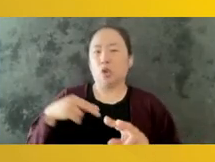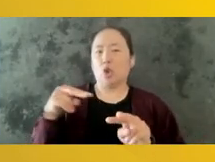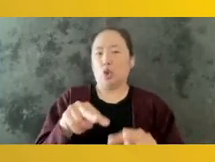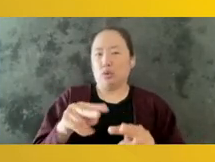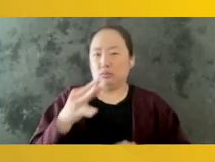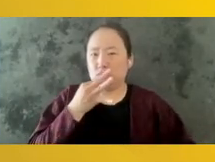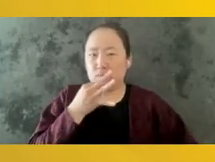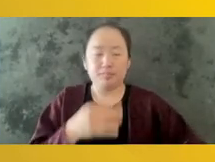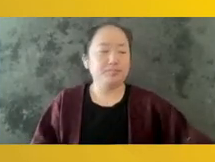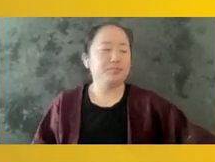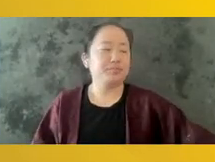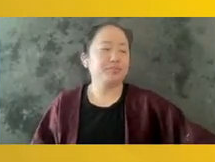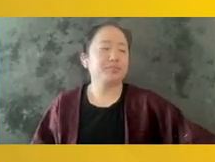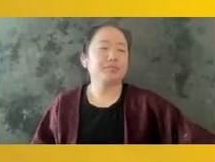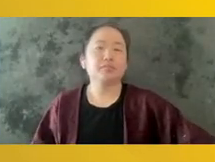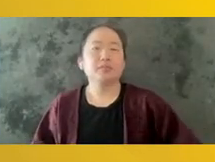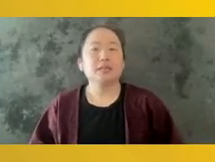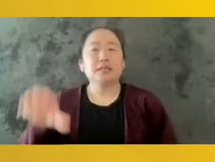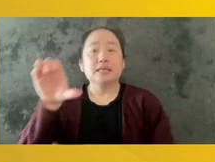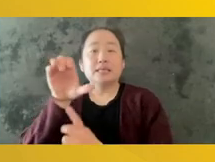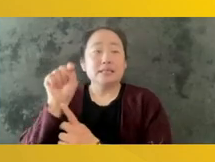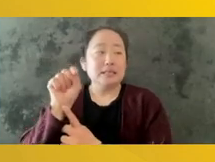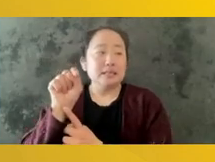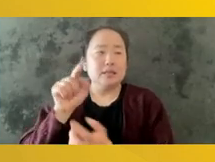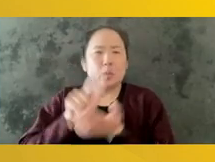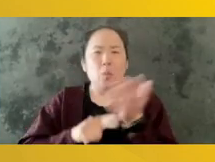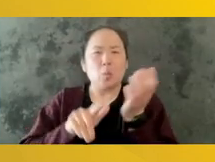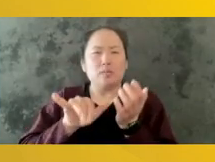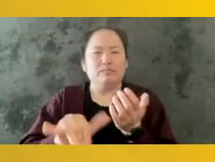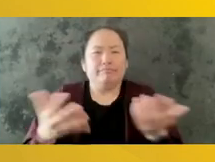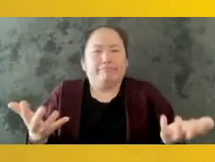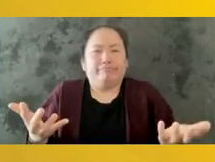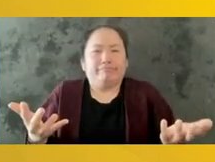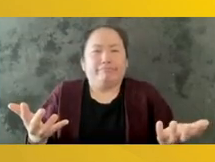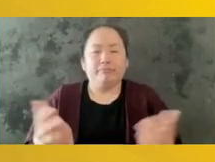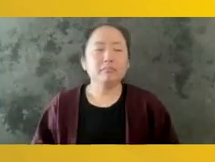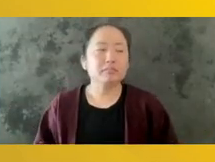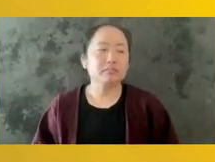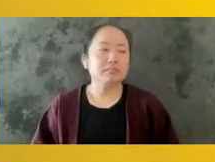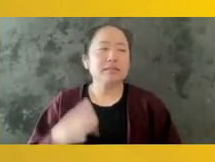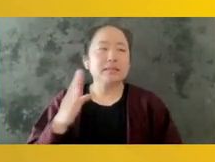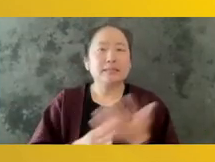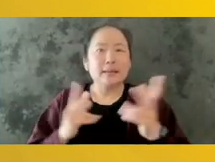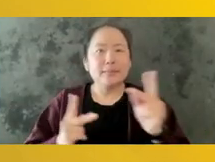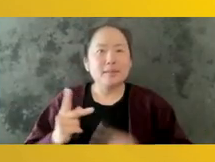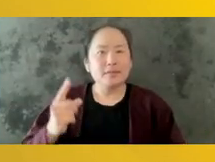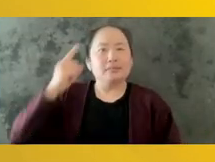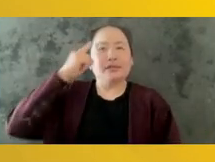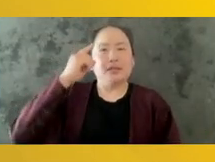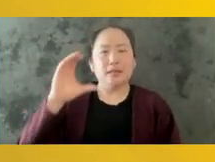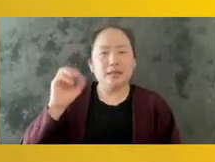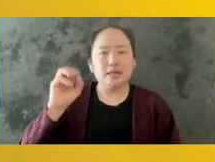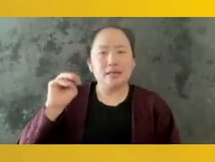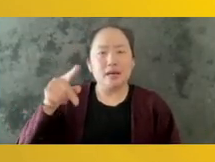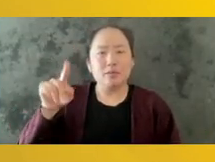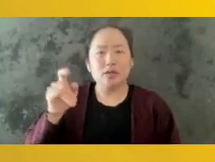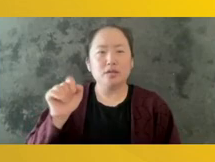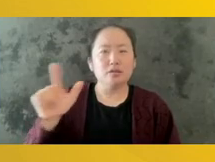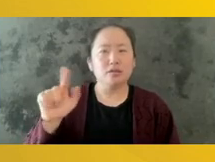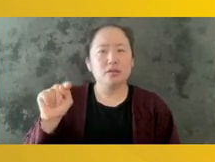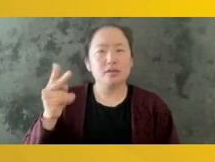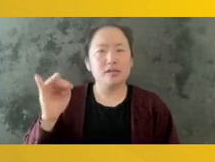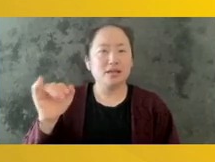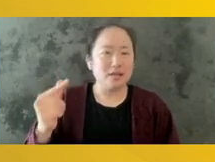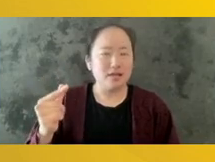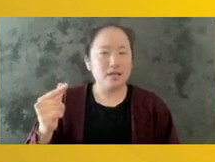So what is computational thinking? Some people hear computational thinking and they think learning to use a